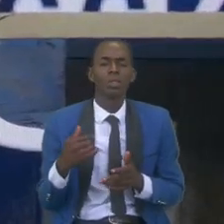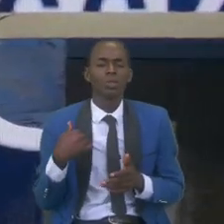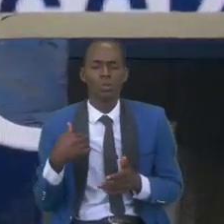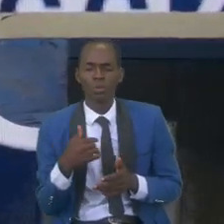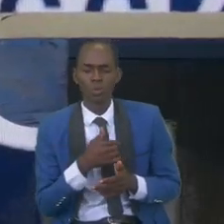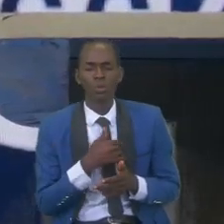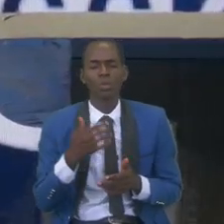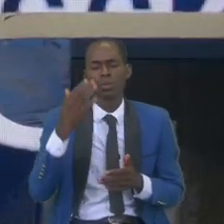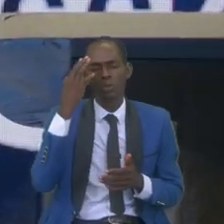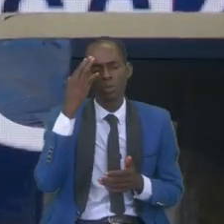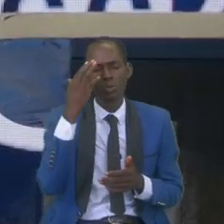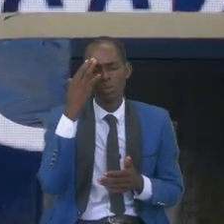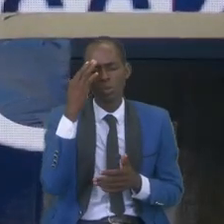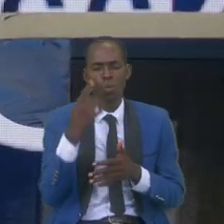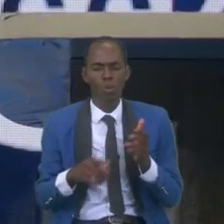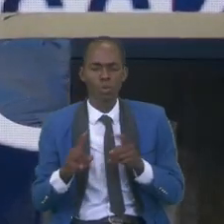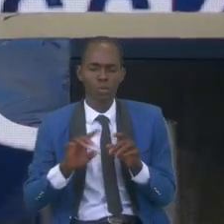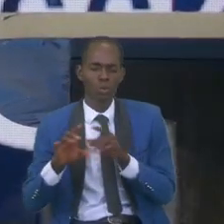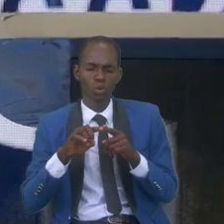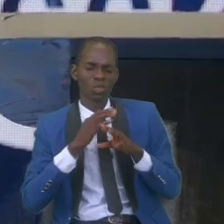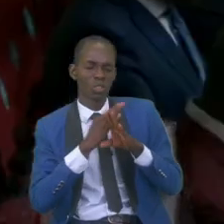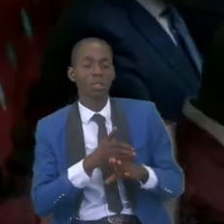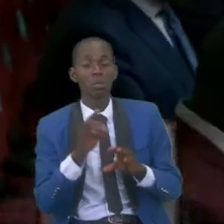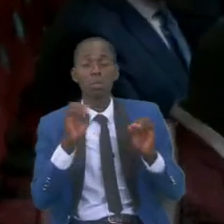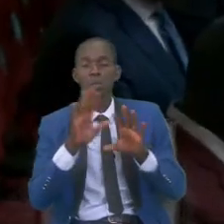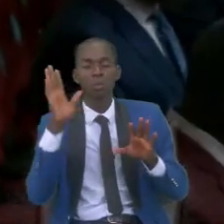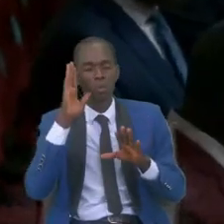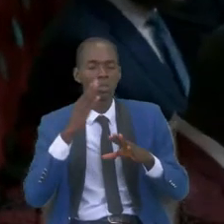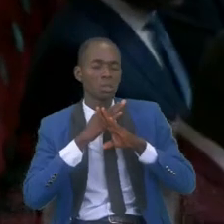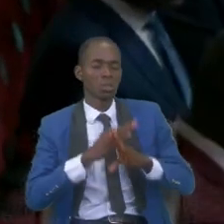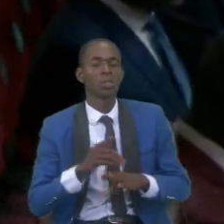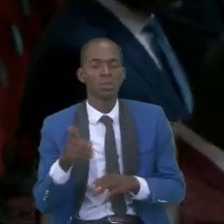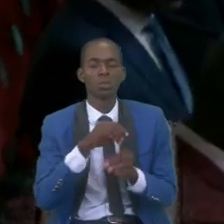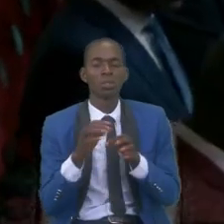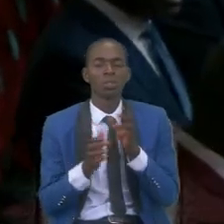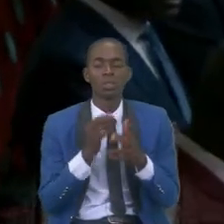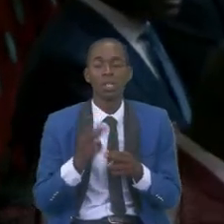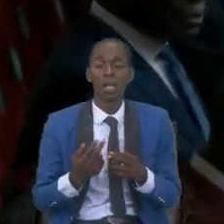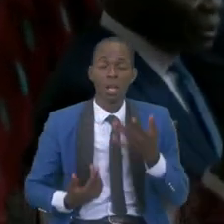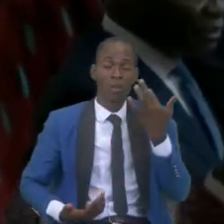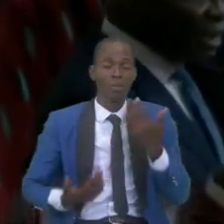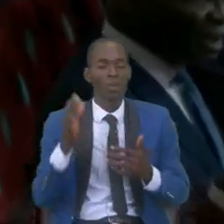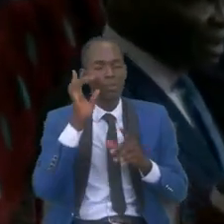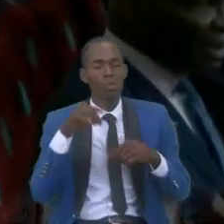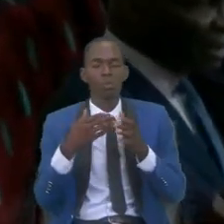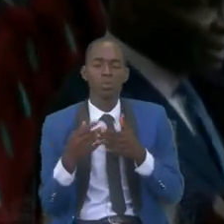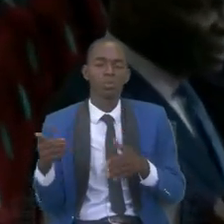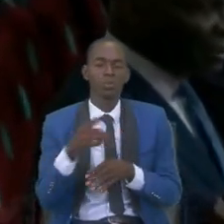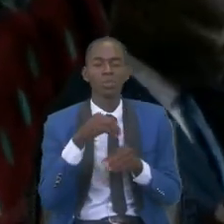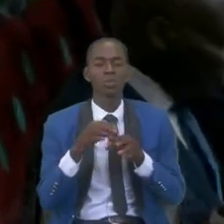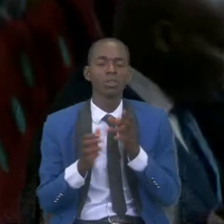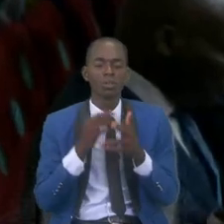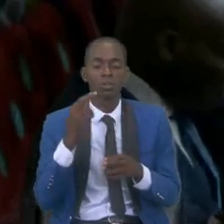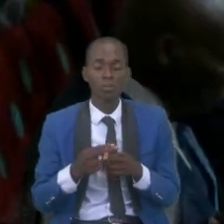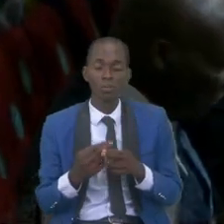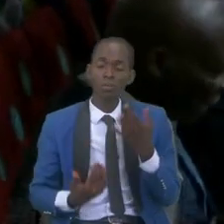hinder him. Nothing will hinder you now. Fire will go before you. Fire